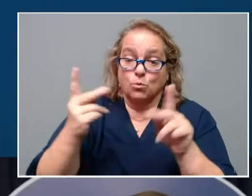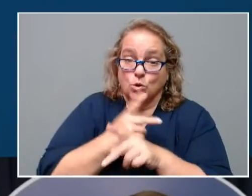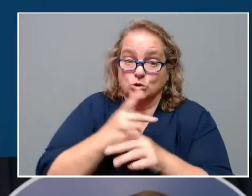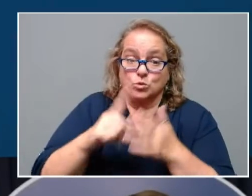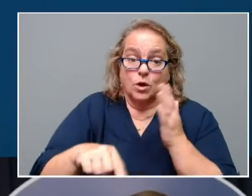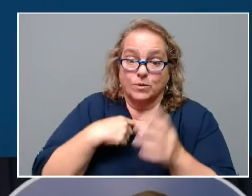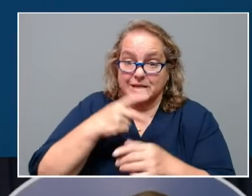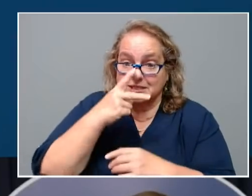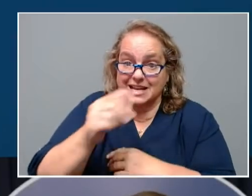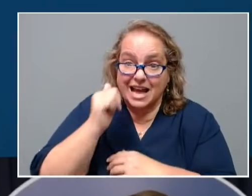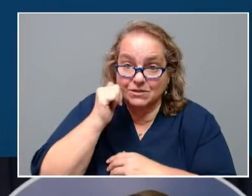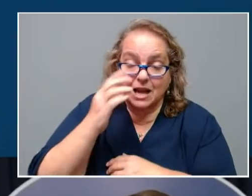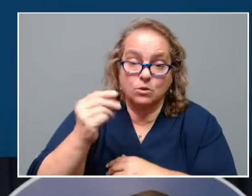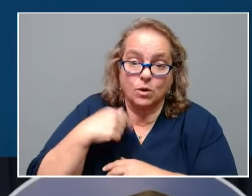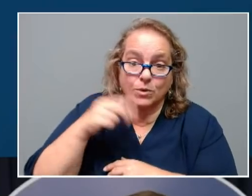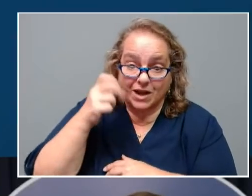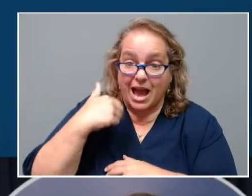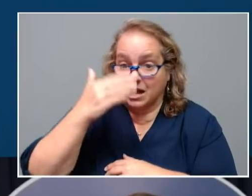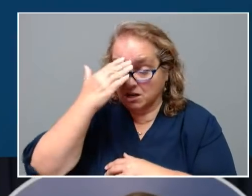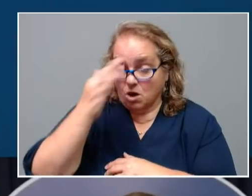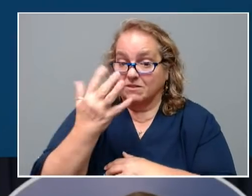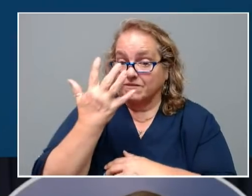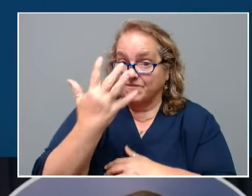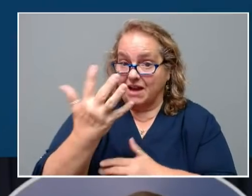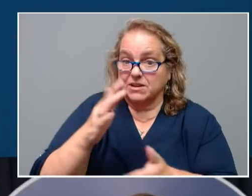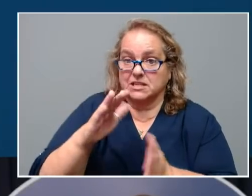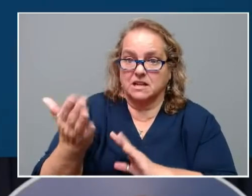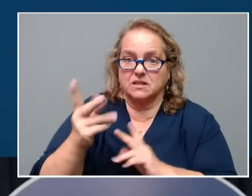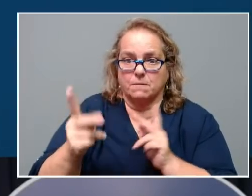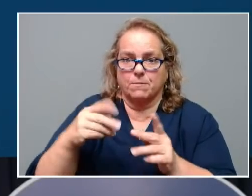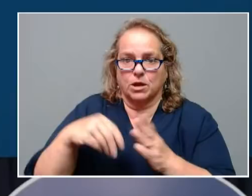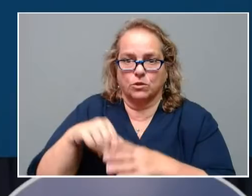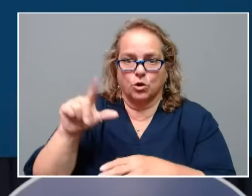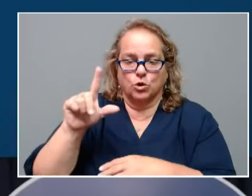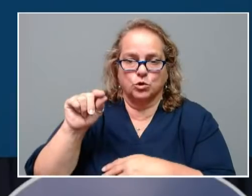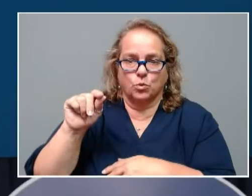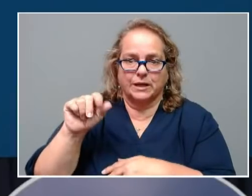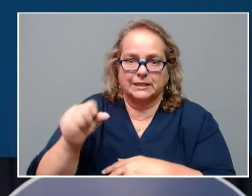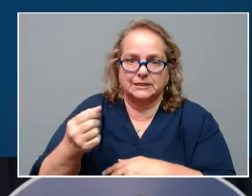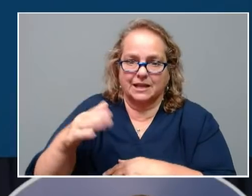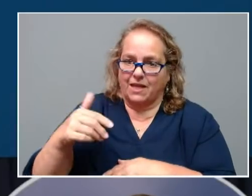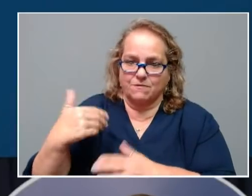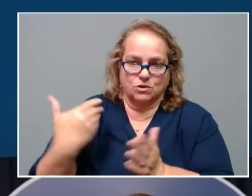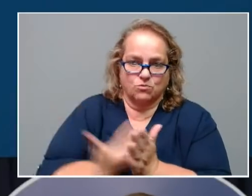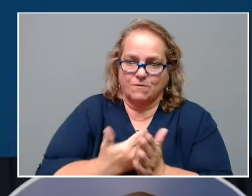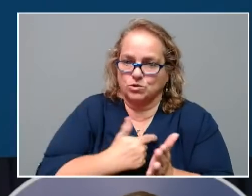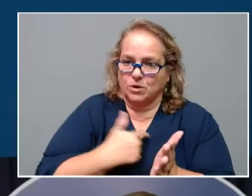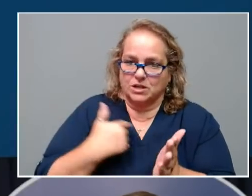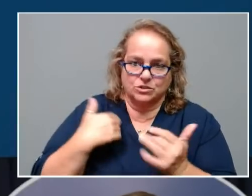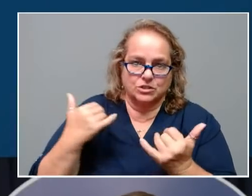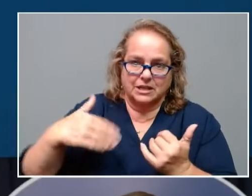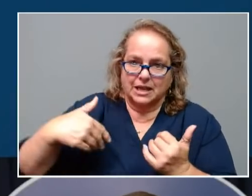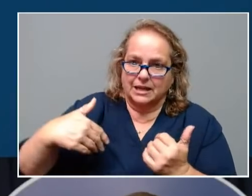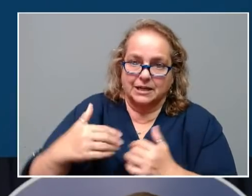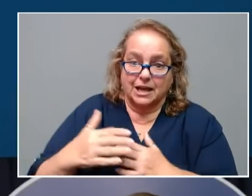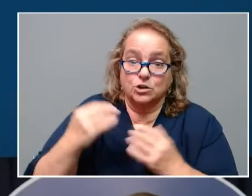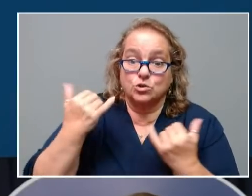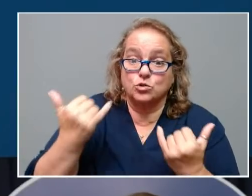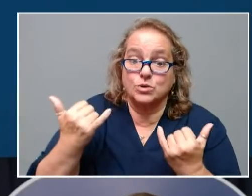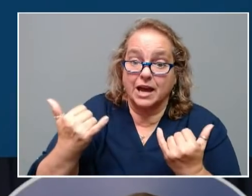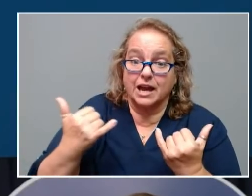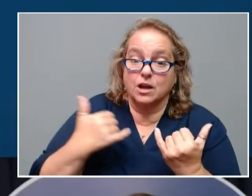at least 5 deaths of people in their 20s that haven't made it to us yet. And today, we're going to report over 60 deaths,